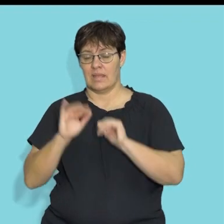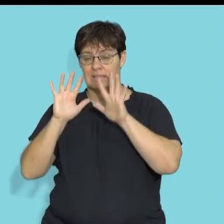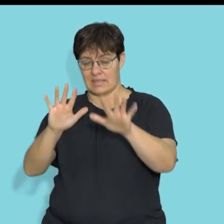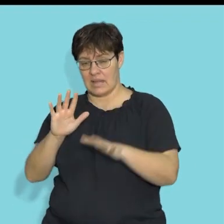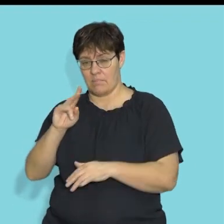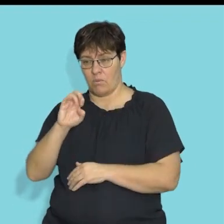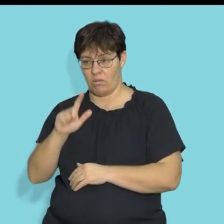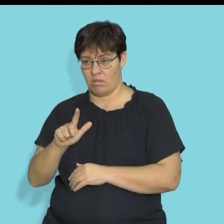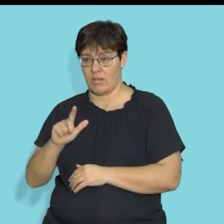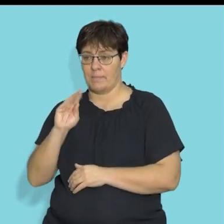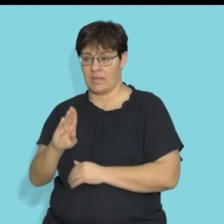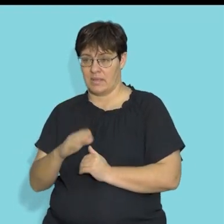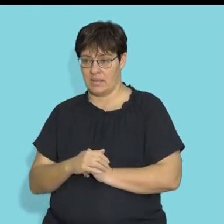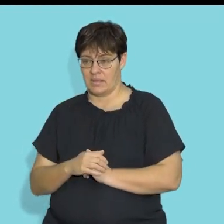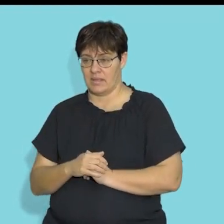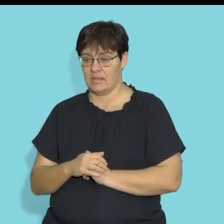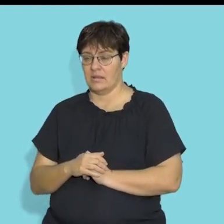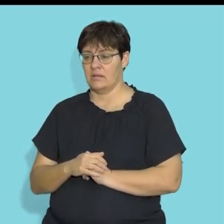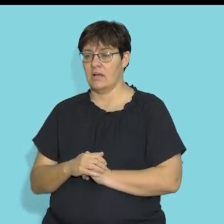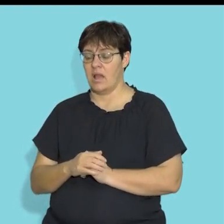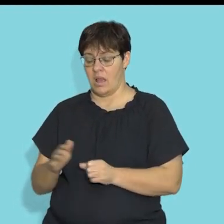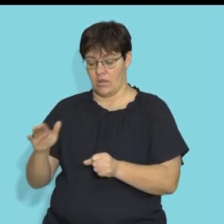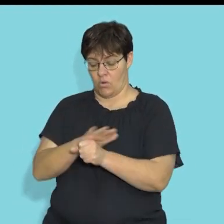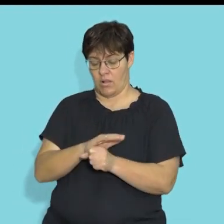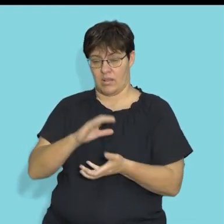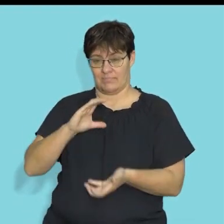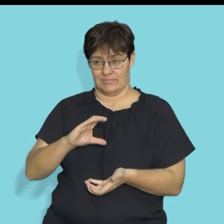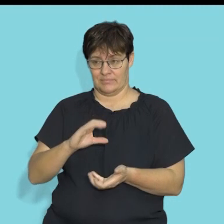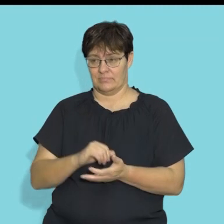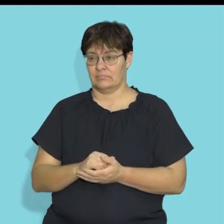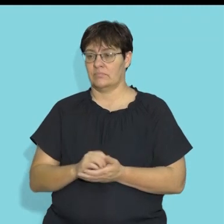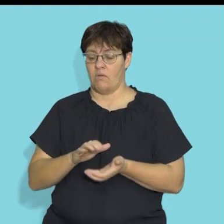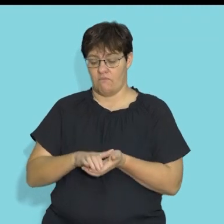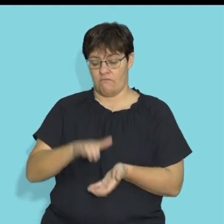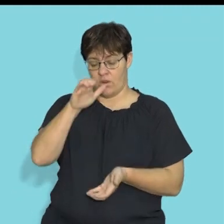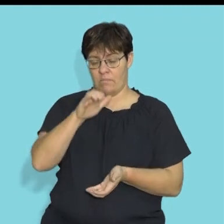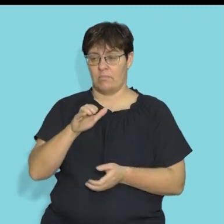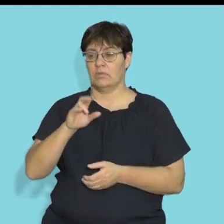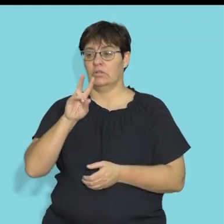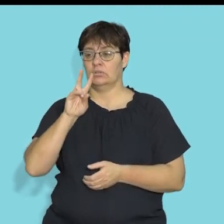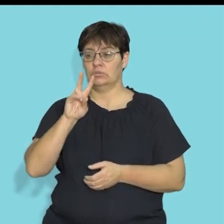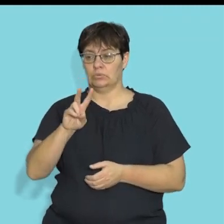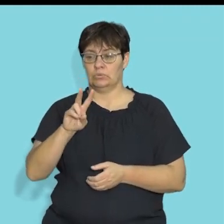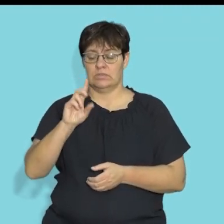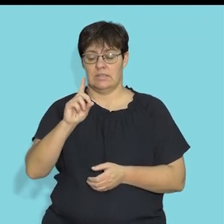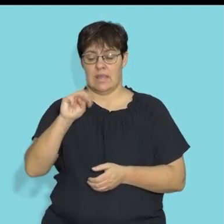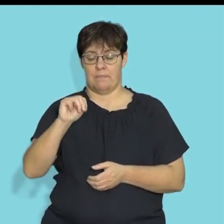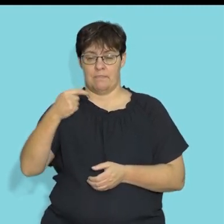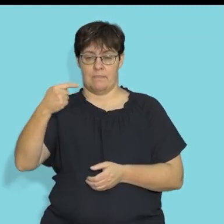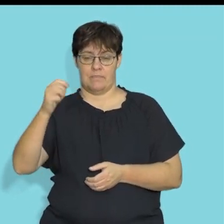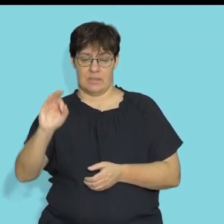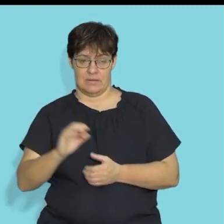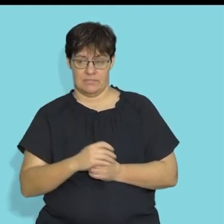and 10 mole of B in a sealed container, and they give us the volume of this container.